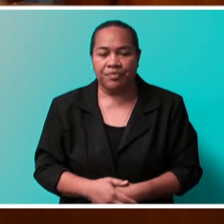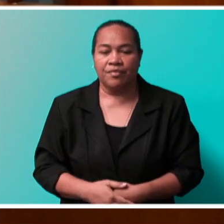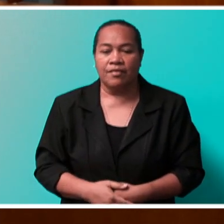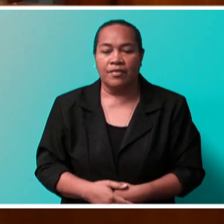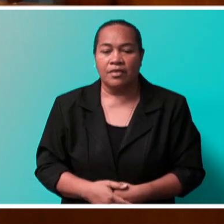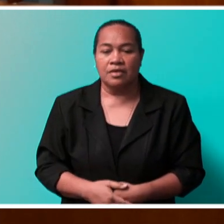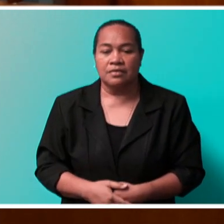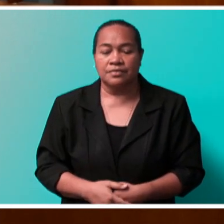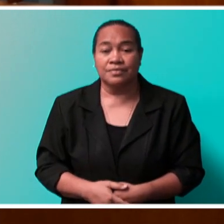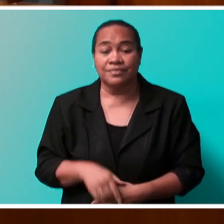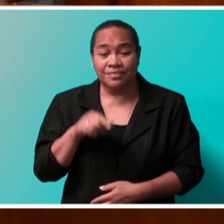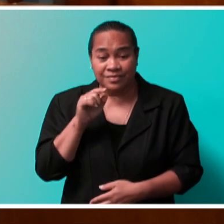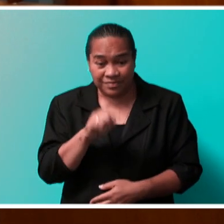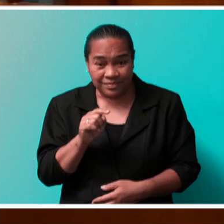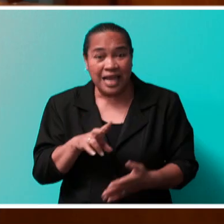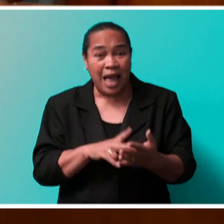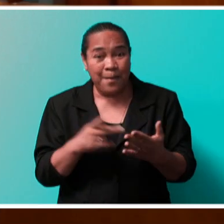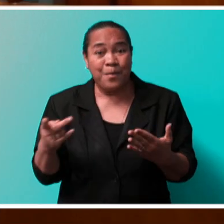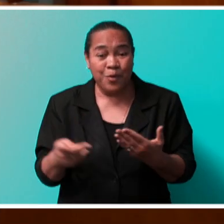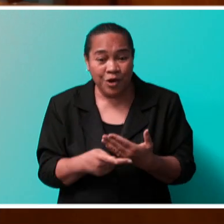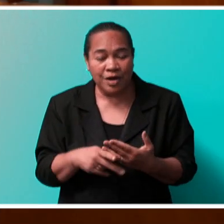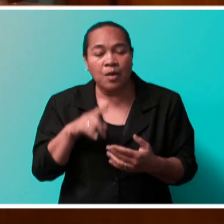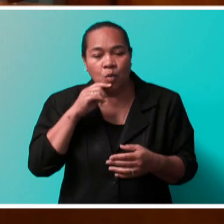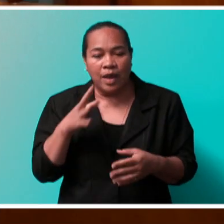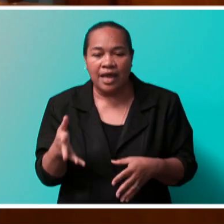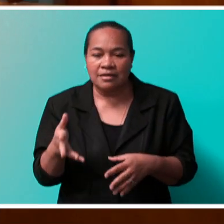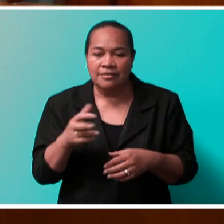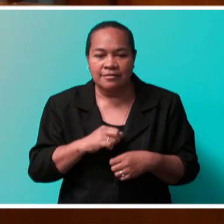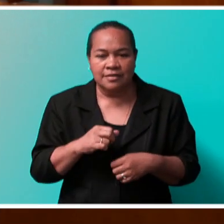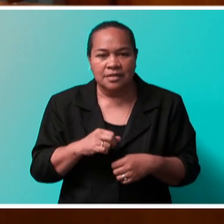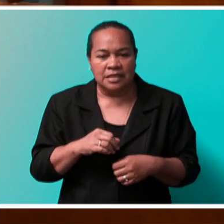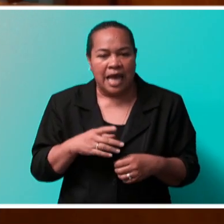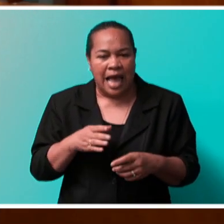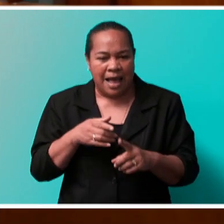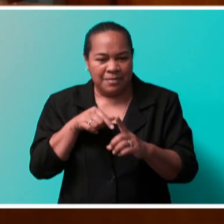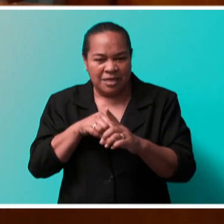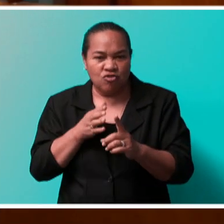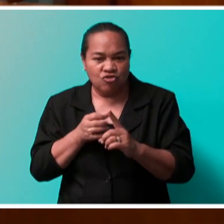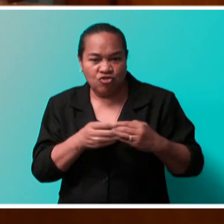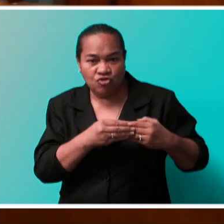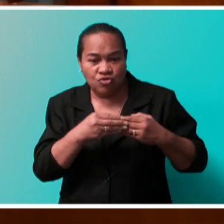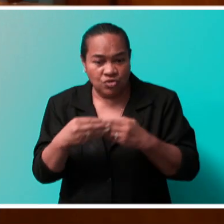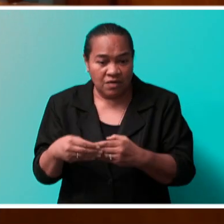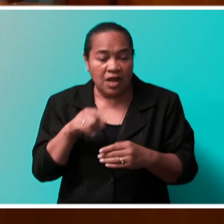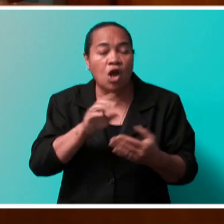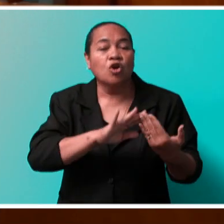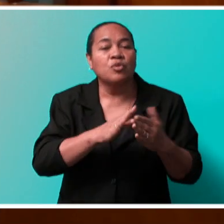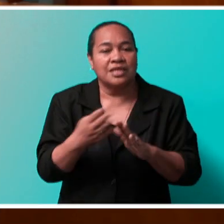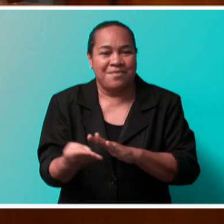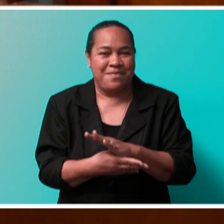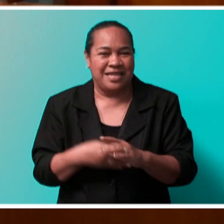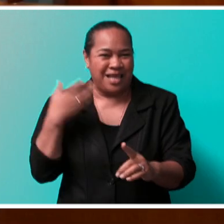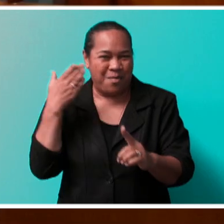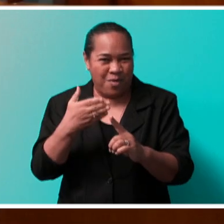Speaker, the PACE program employs a media-driven and community-based approach to